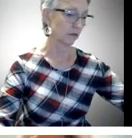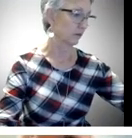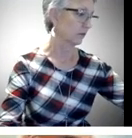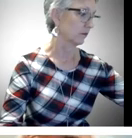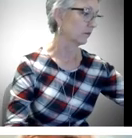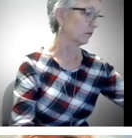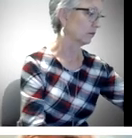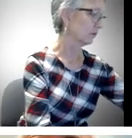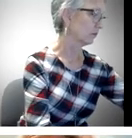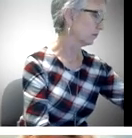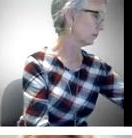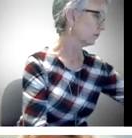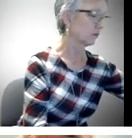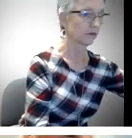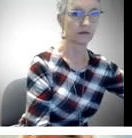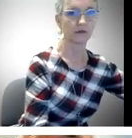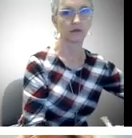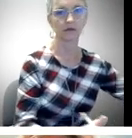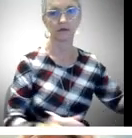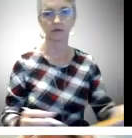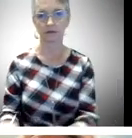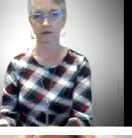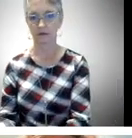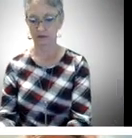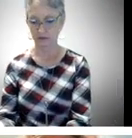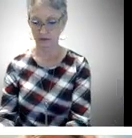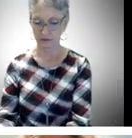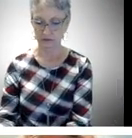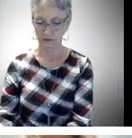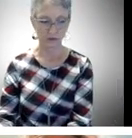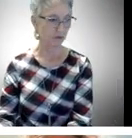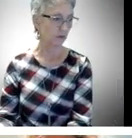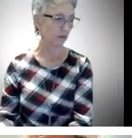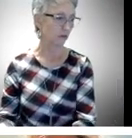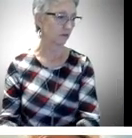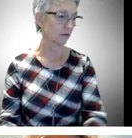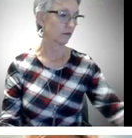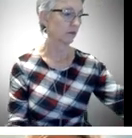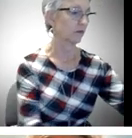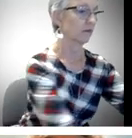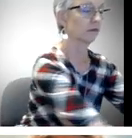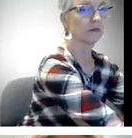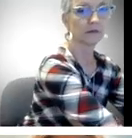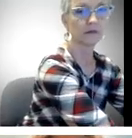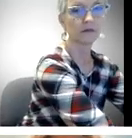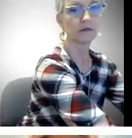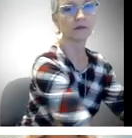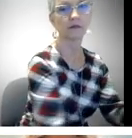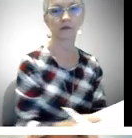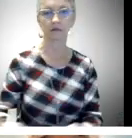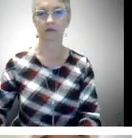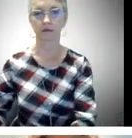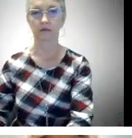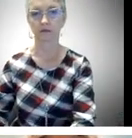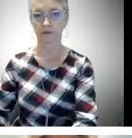a guardianship. And you work for a professional guardianship program, or you're a lawyer or whatever. The absurdity of